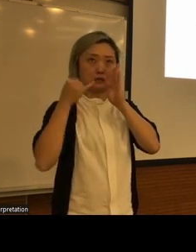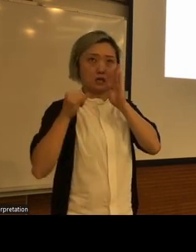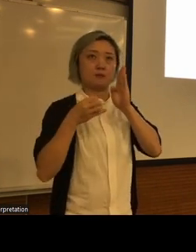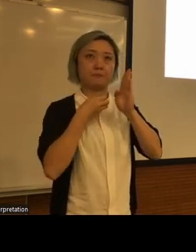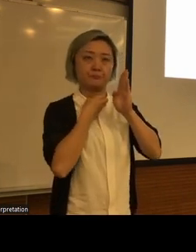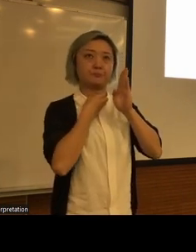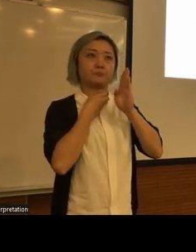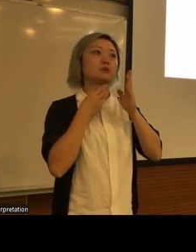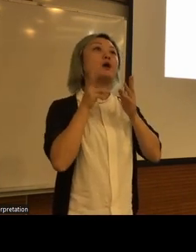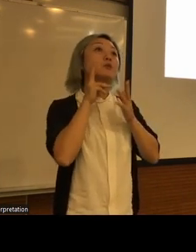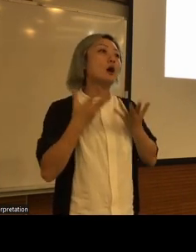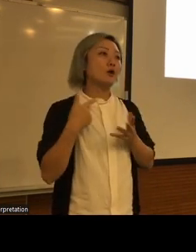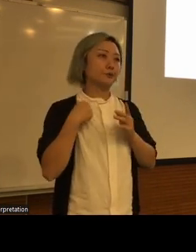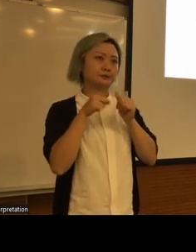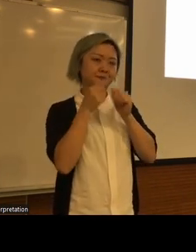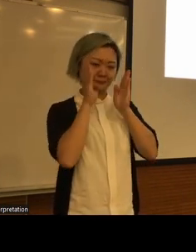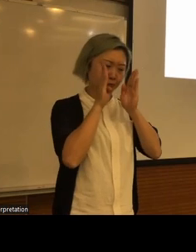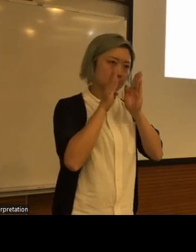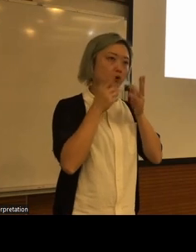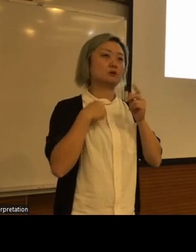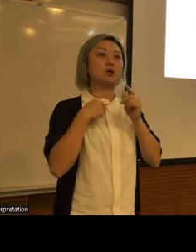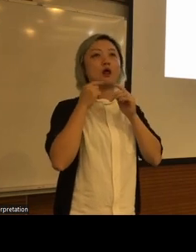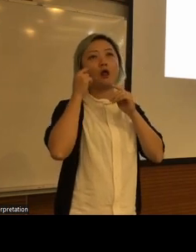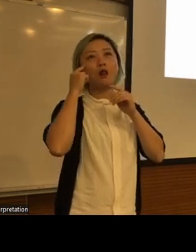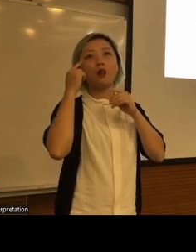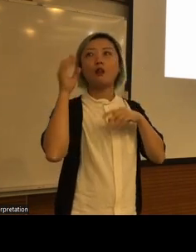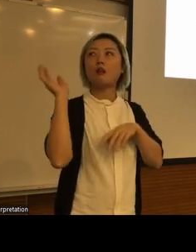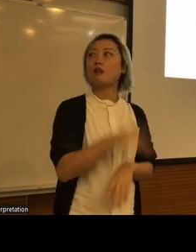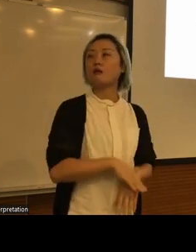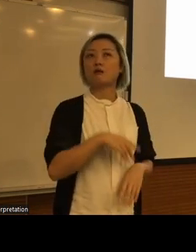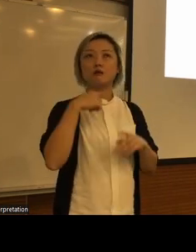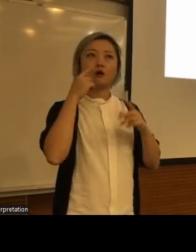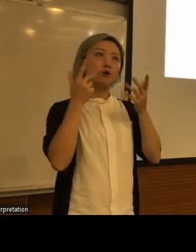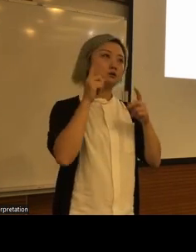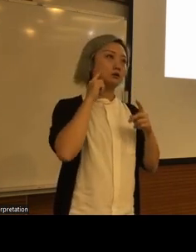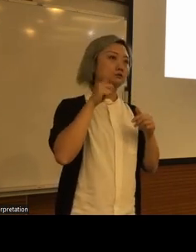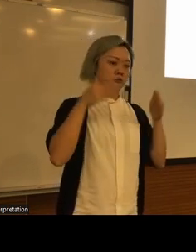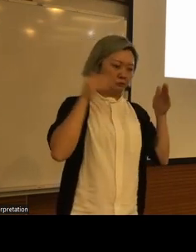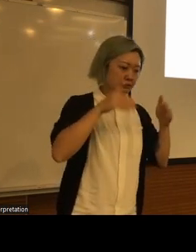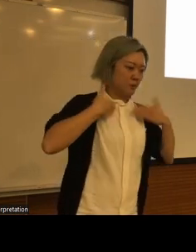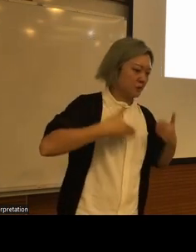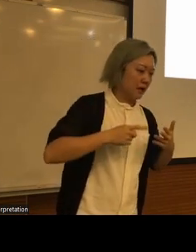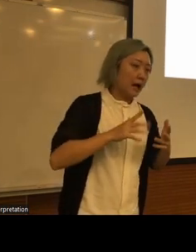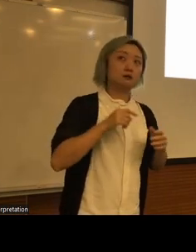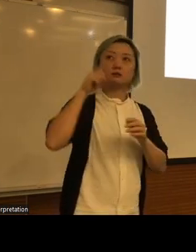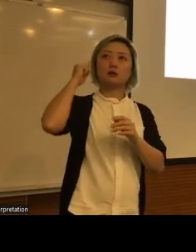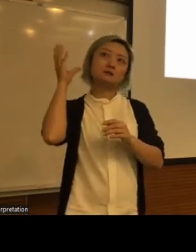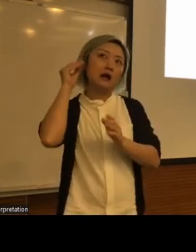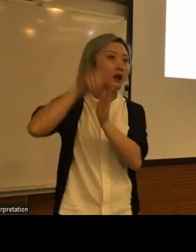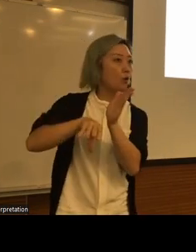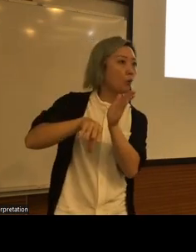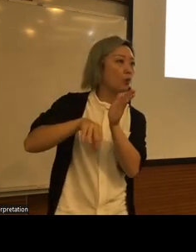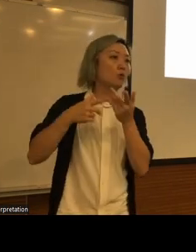You pay too much attention or too little attention to one of the efforts, production or speaking